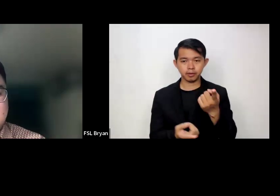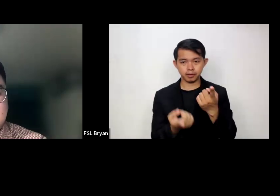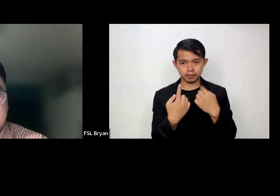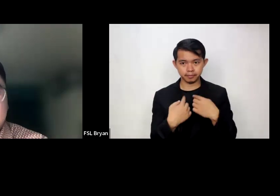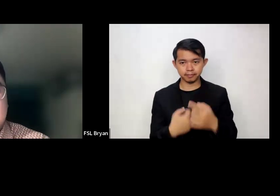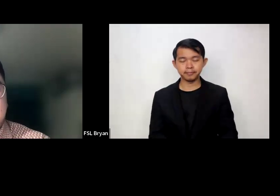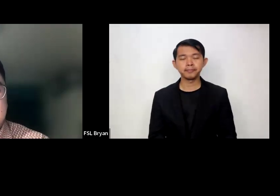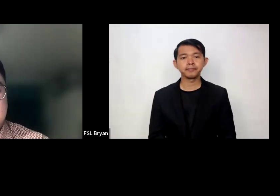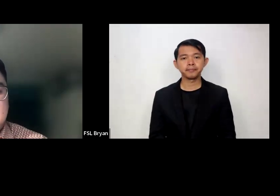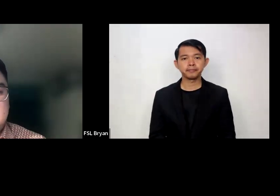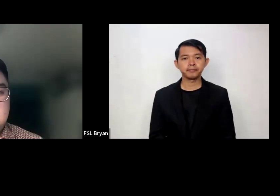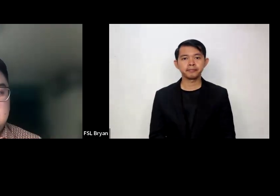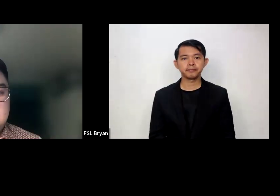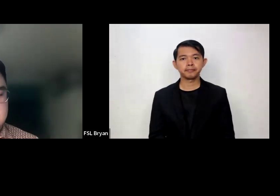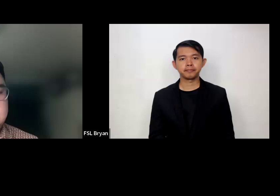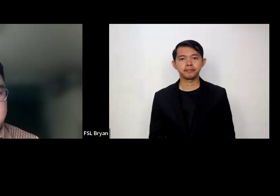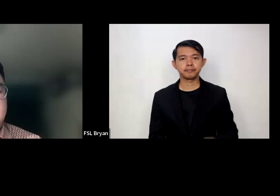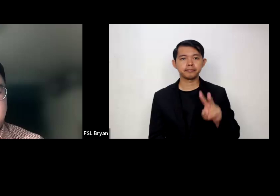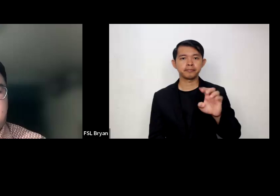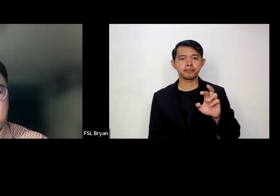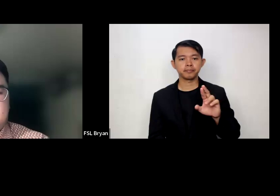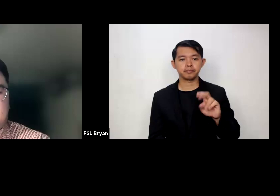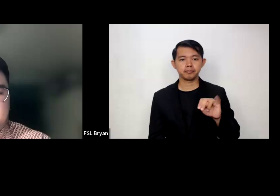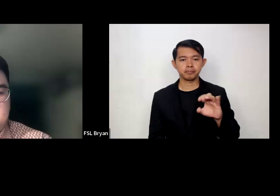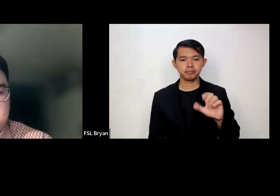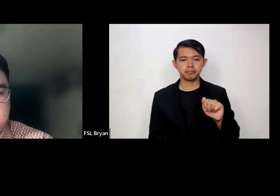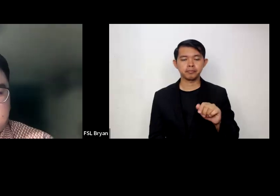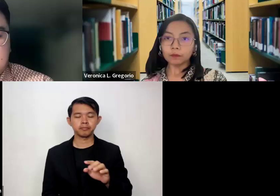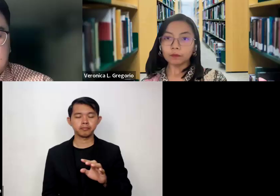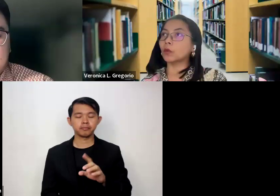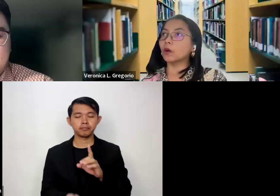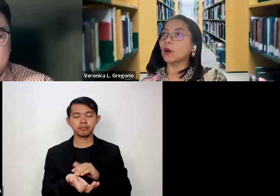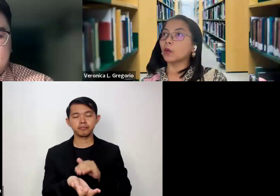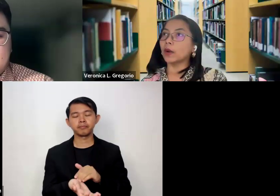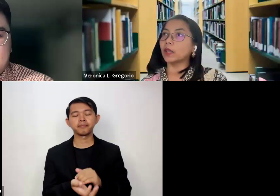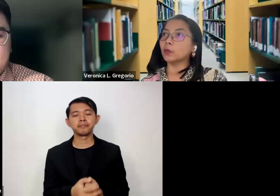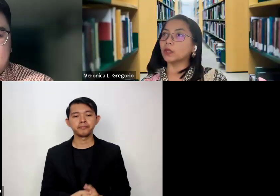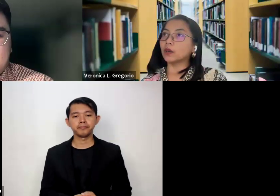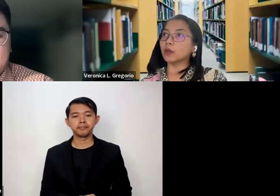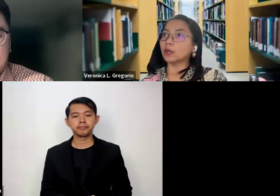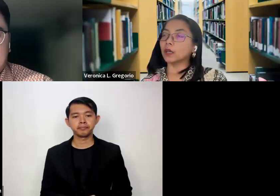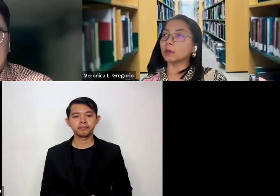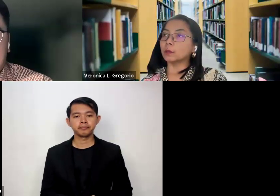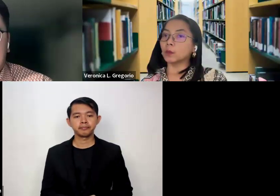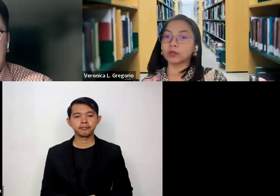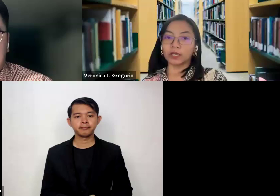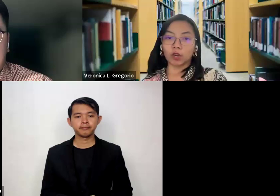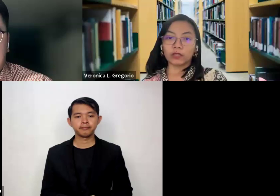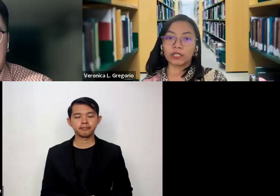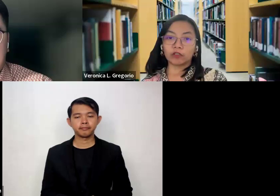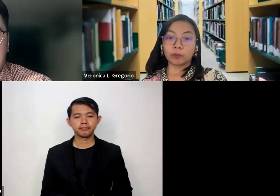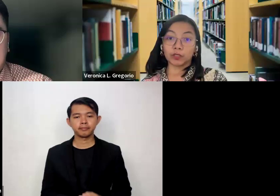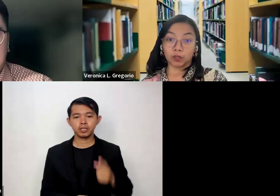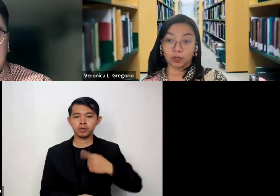Hi, Luis. Maybe I can respond to this. Yes, go ahead po, Doc. Yeah. So while we are